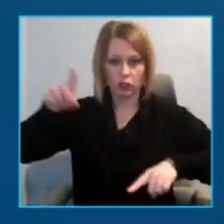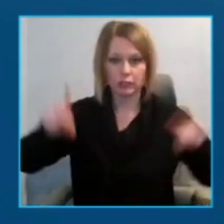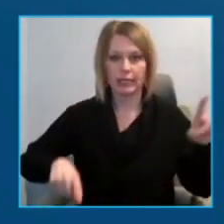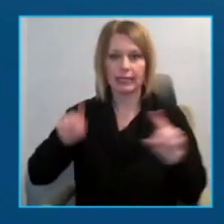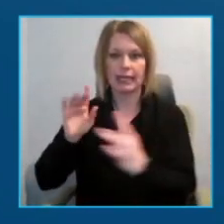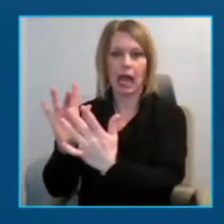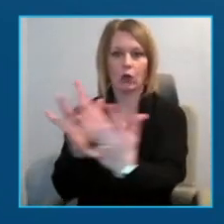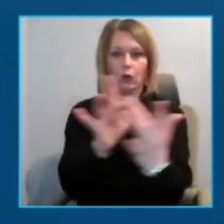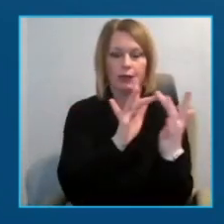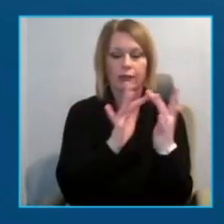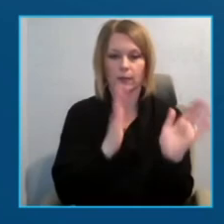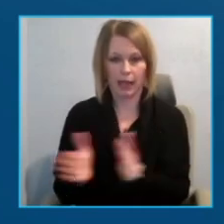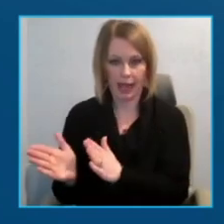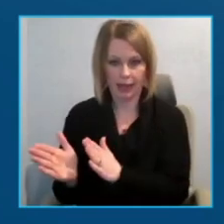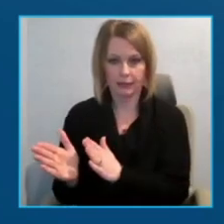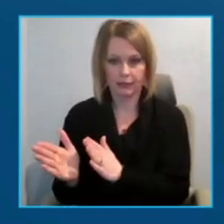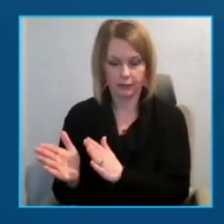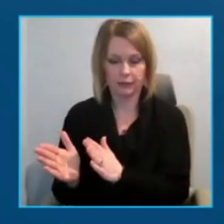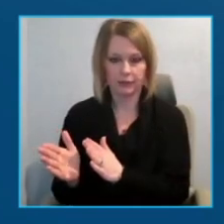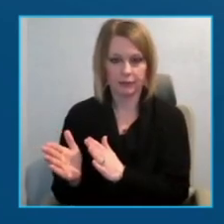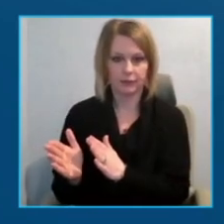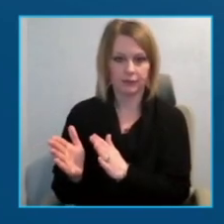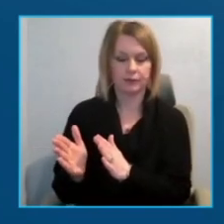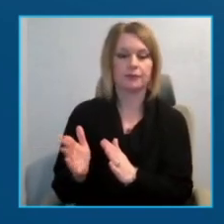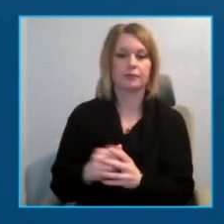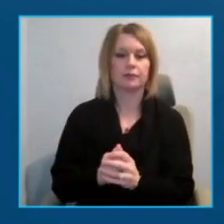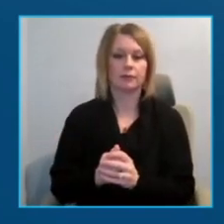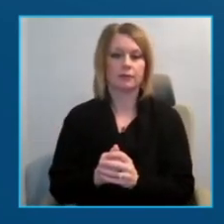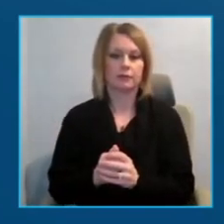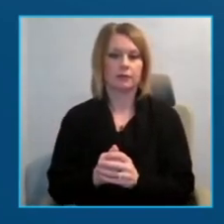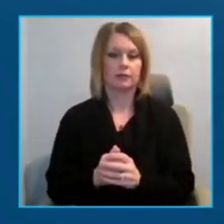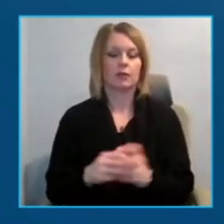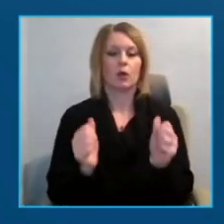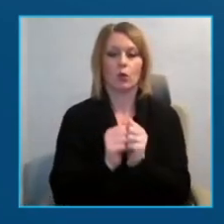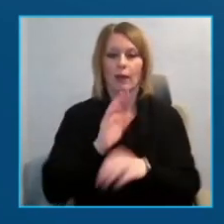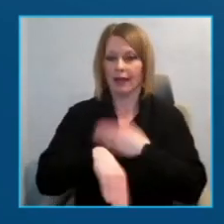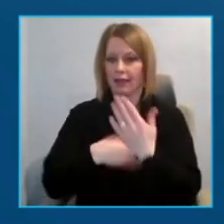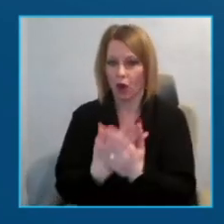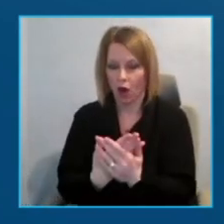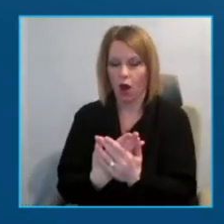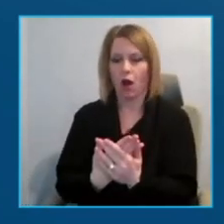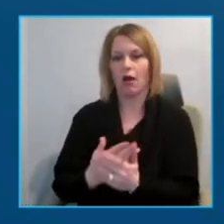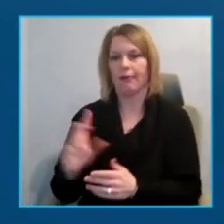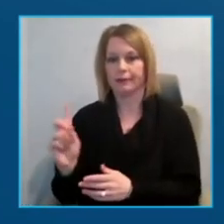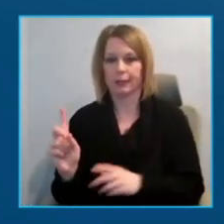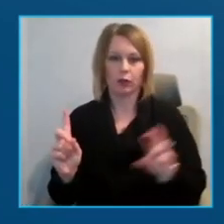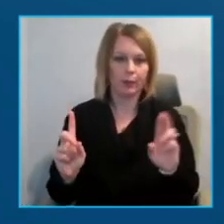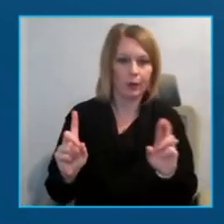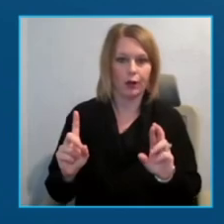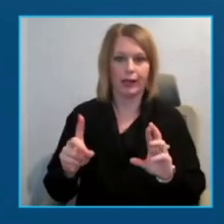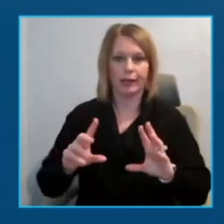representation as practicable in all party affairs by our core community groups and constituency